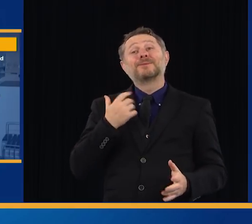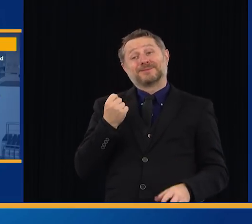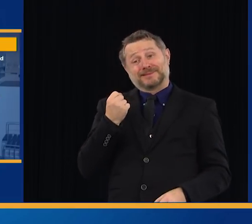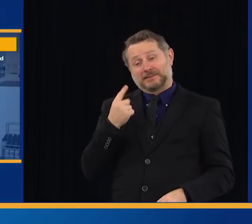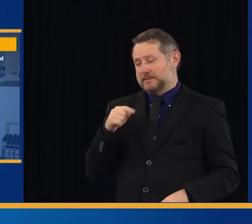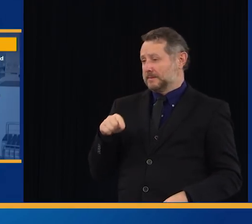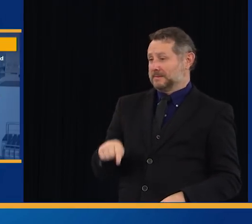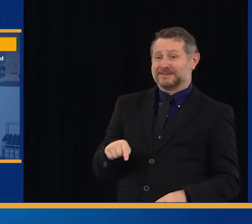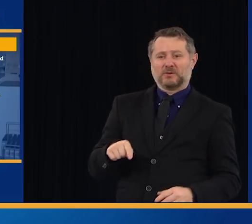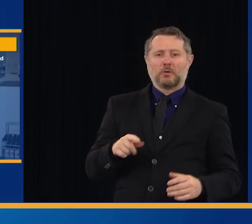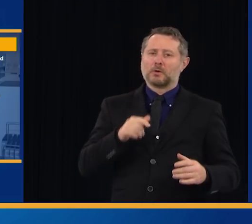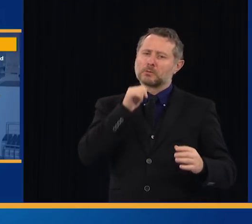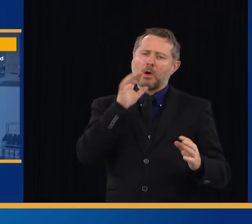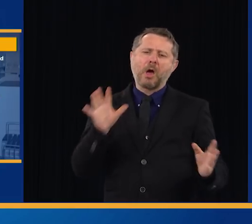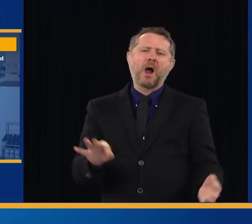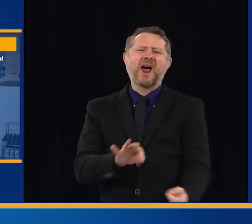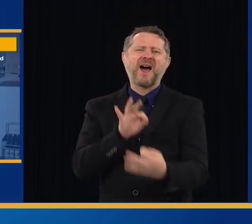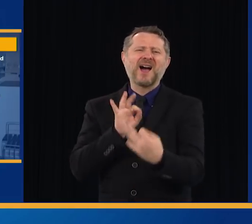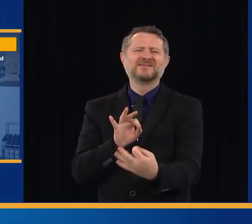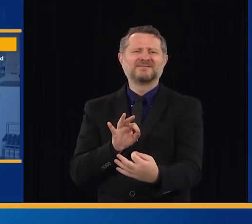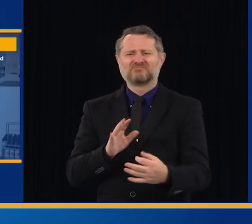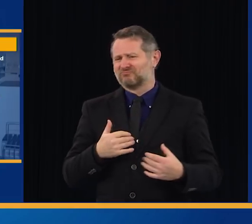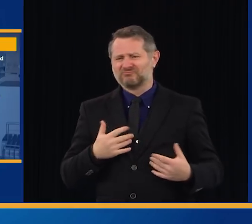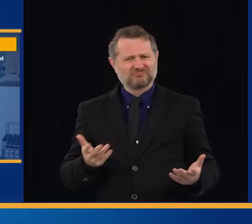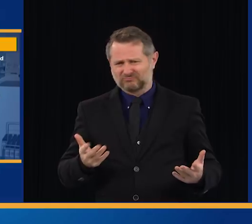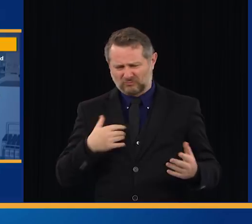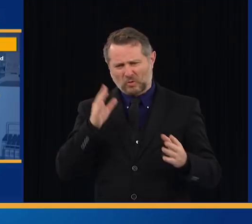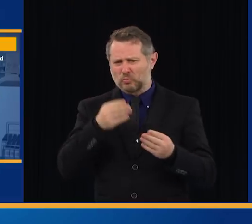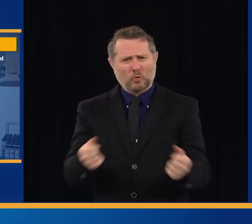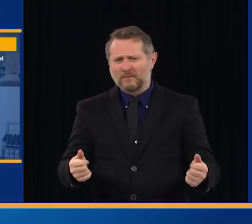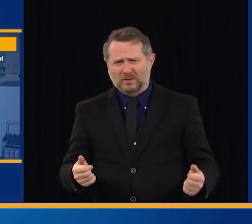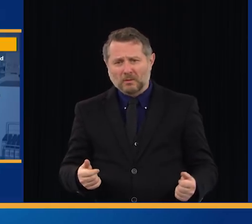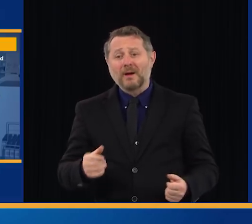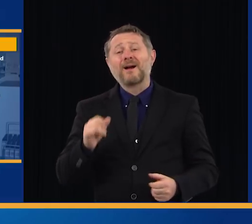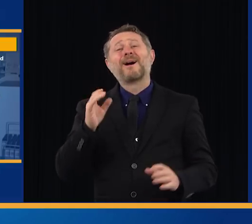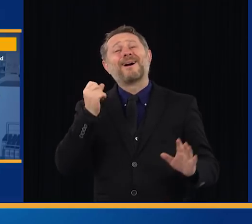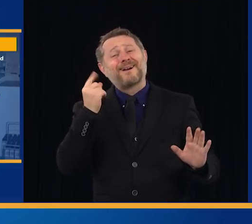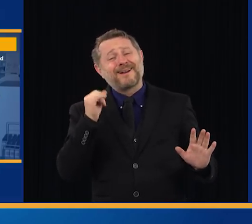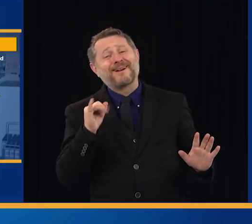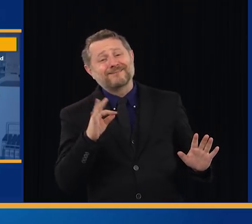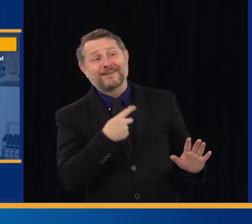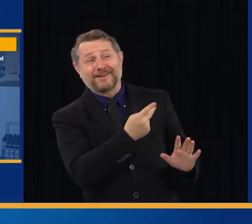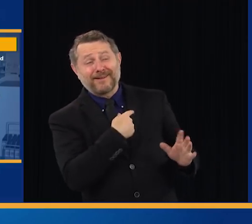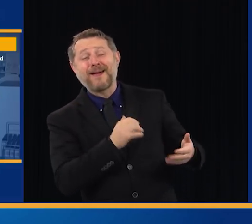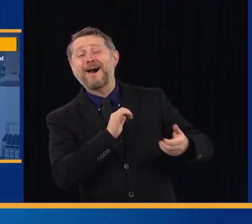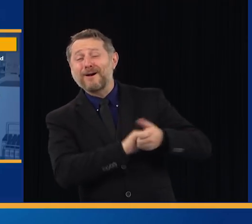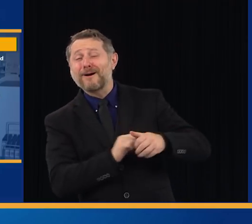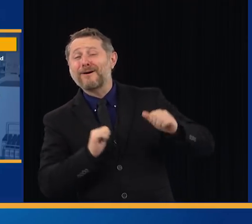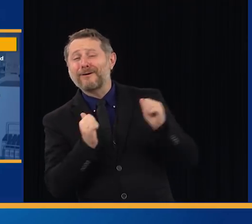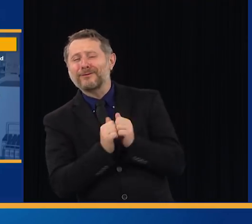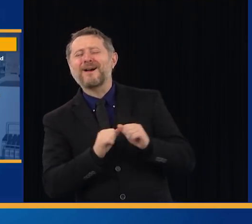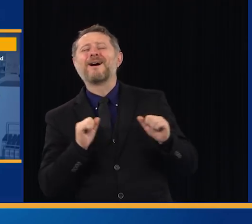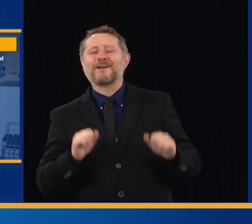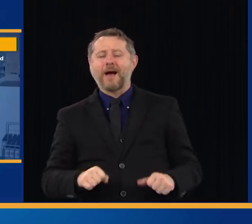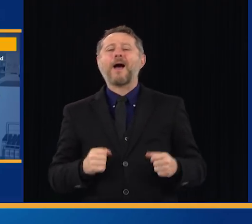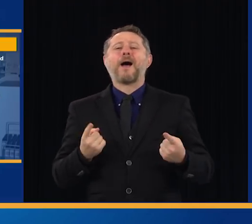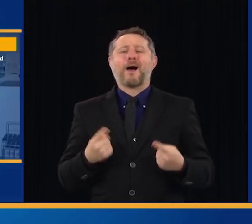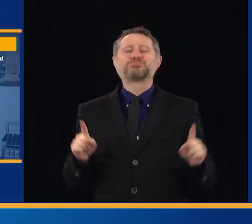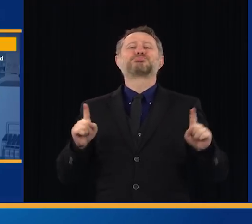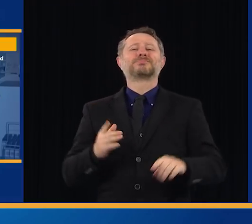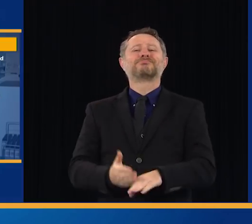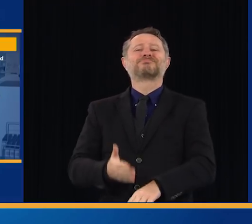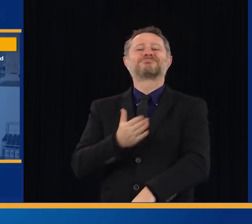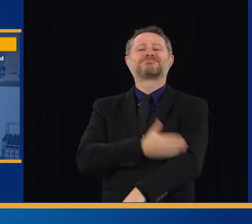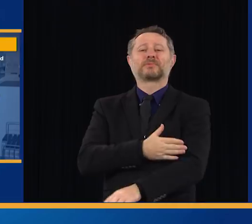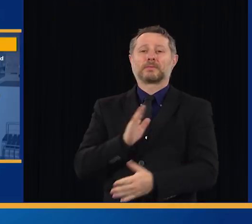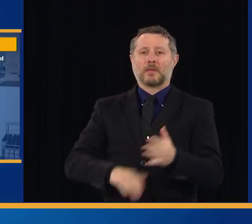at best. But if we work together, we can do better than any of us could do alone. And that's